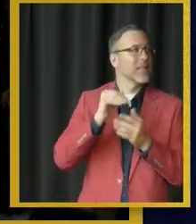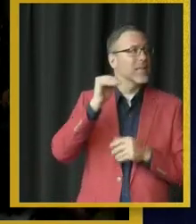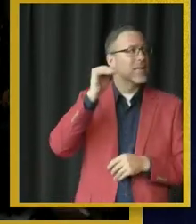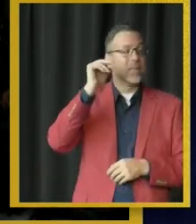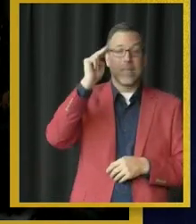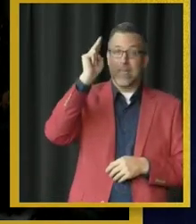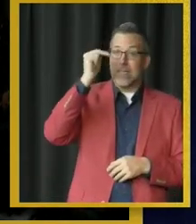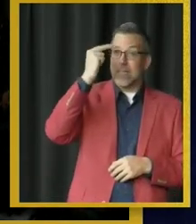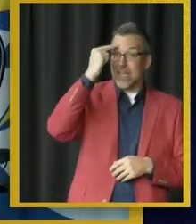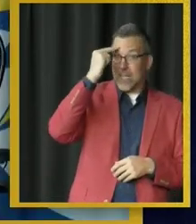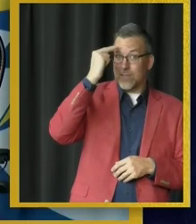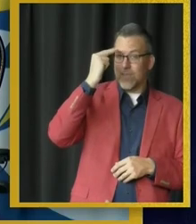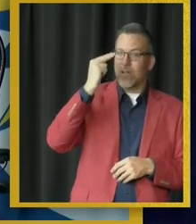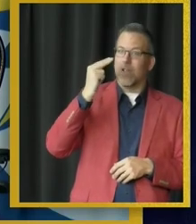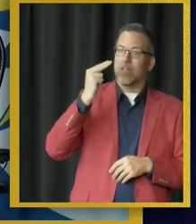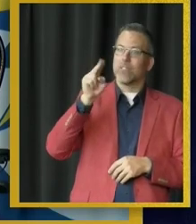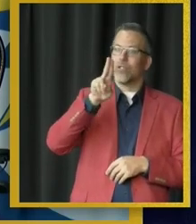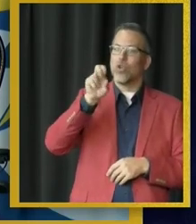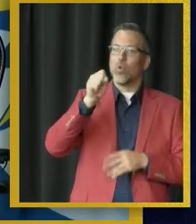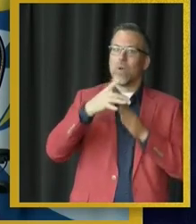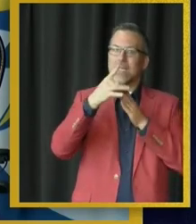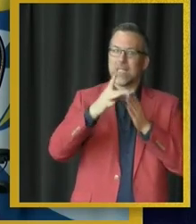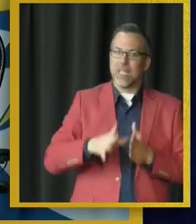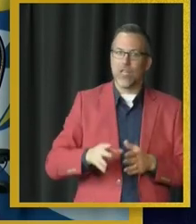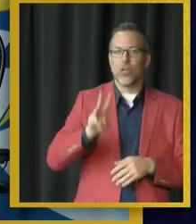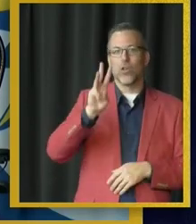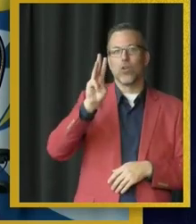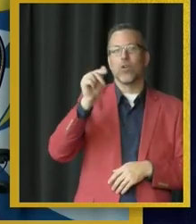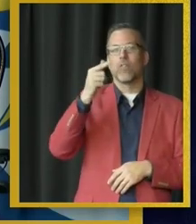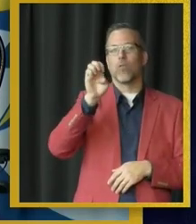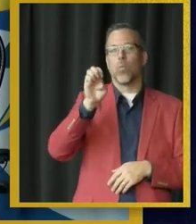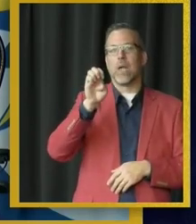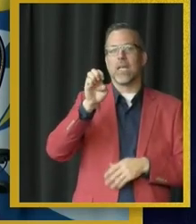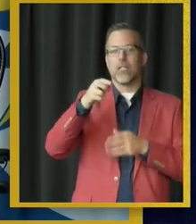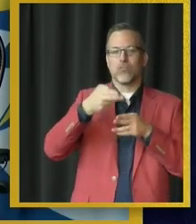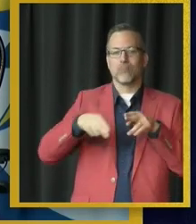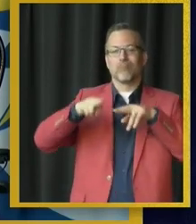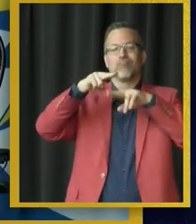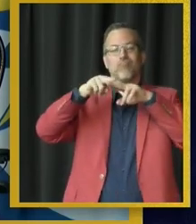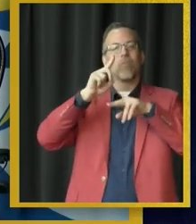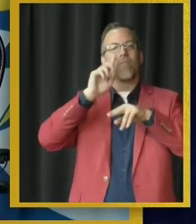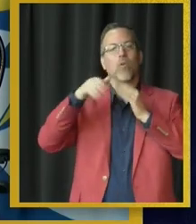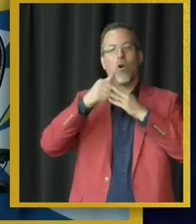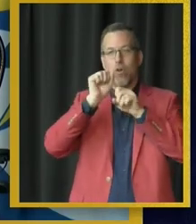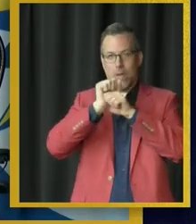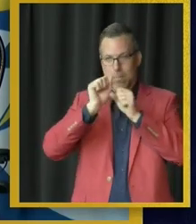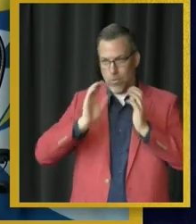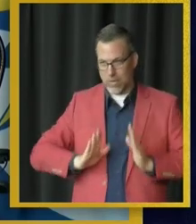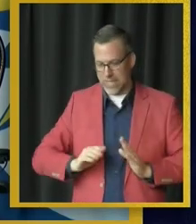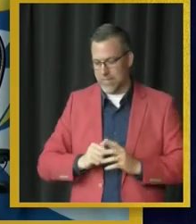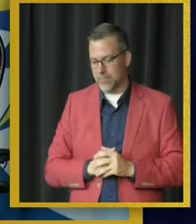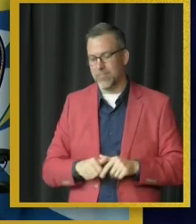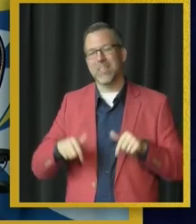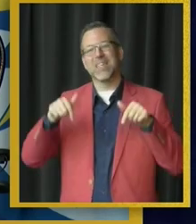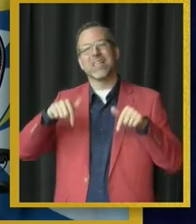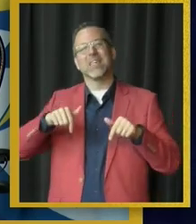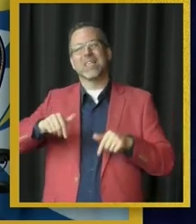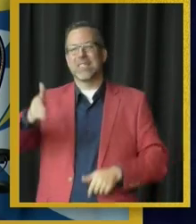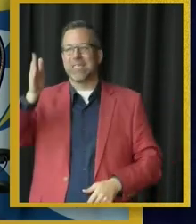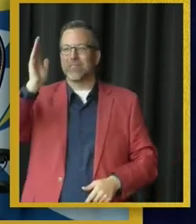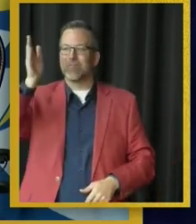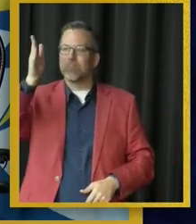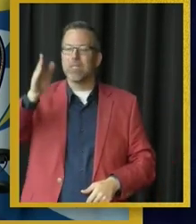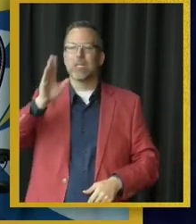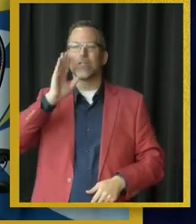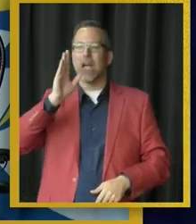a national leader in wage growth for our employees. Now, in this speech, I'm going to highlight how our